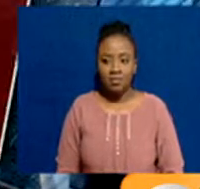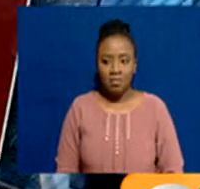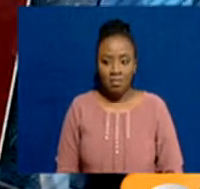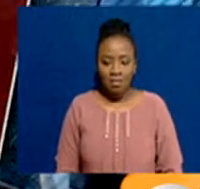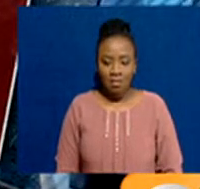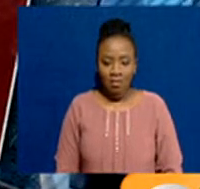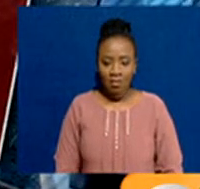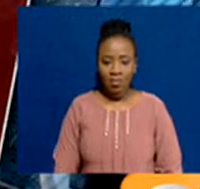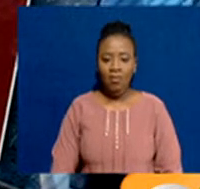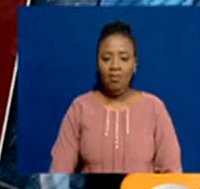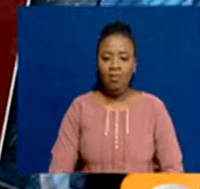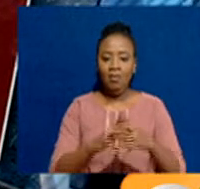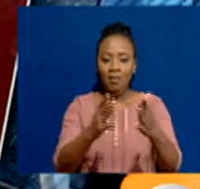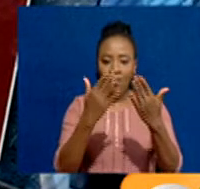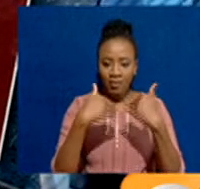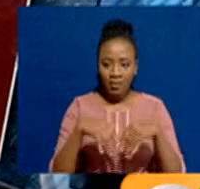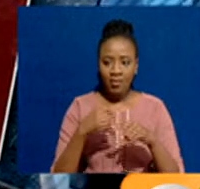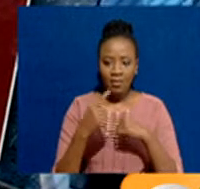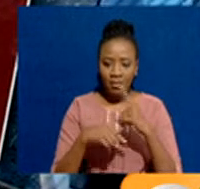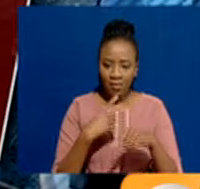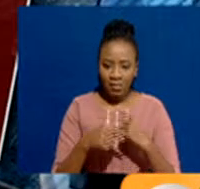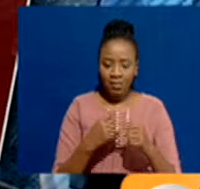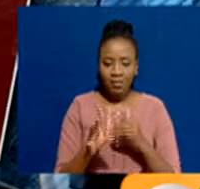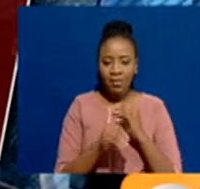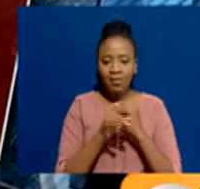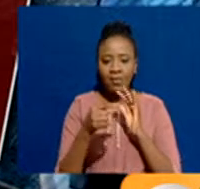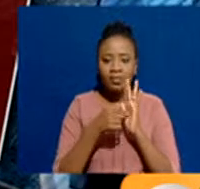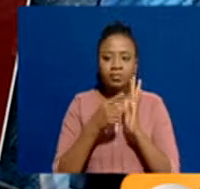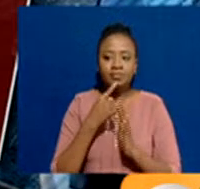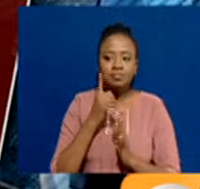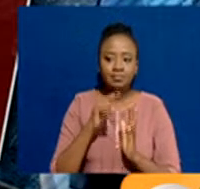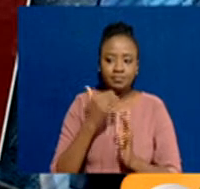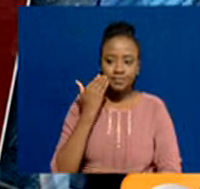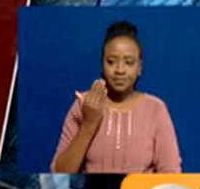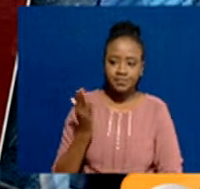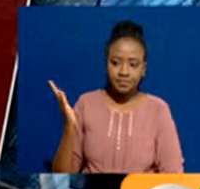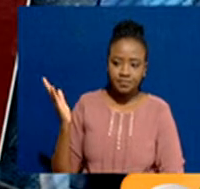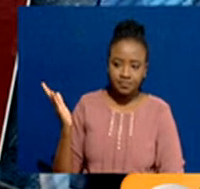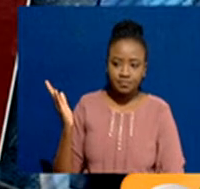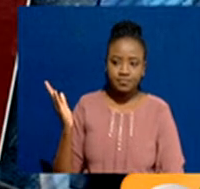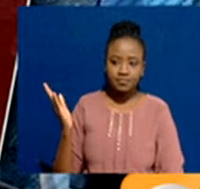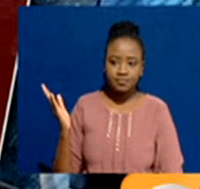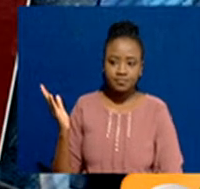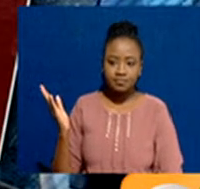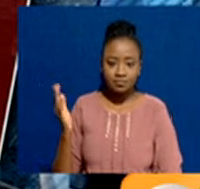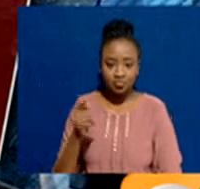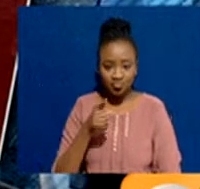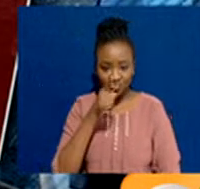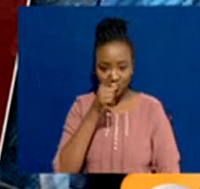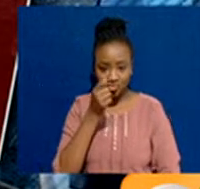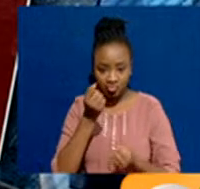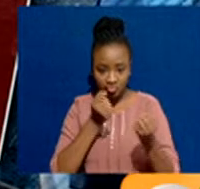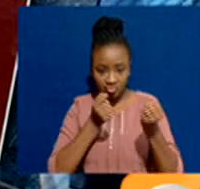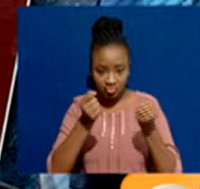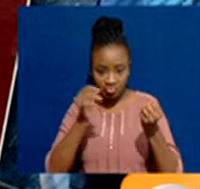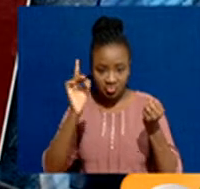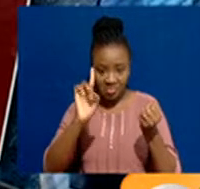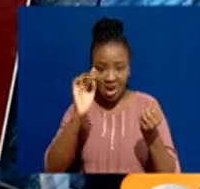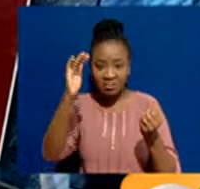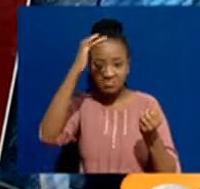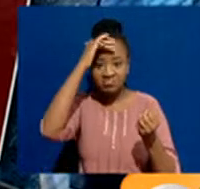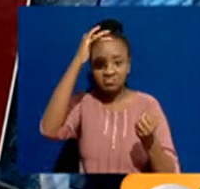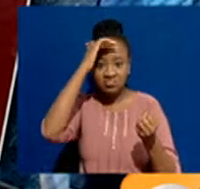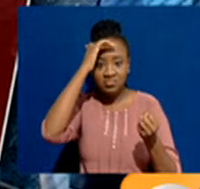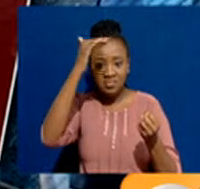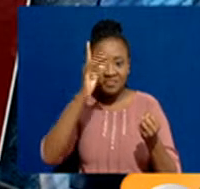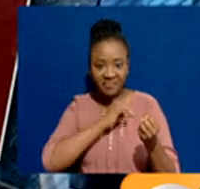In the new directives, the CS also said there would be intensified anti-drunk driving operations across